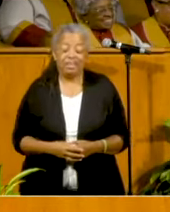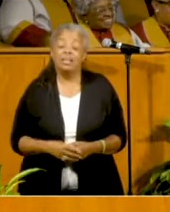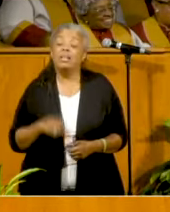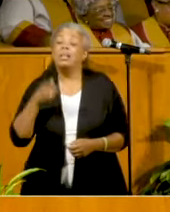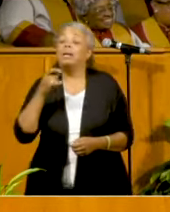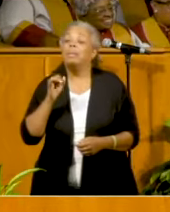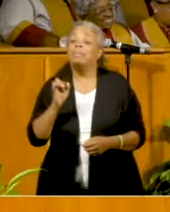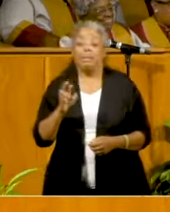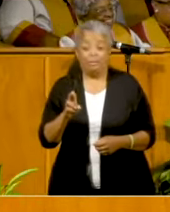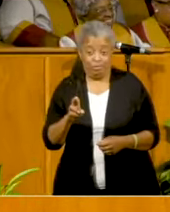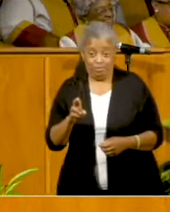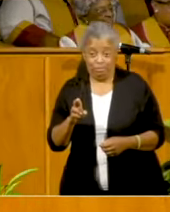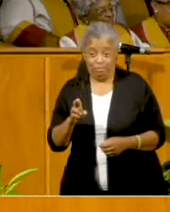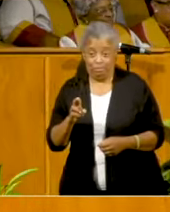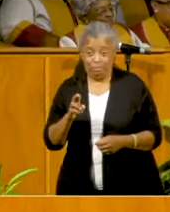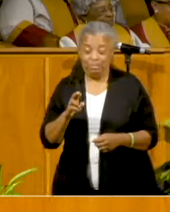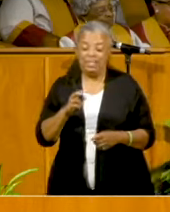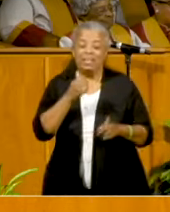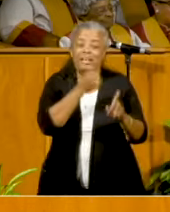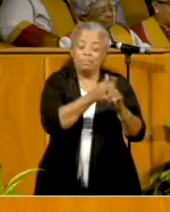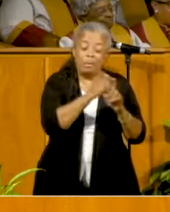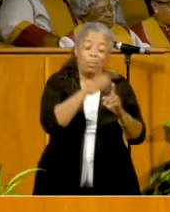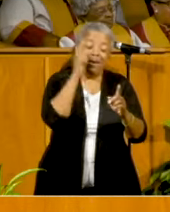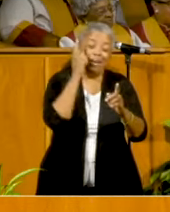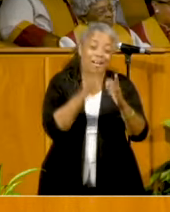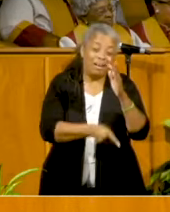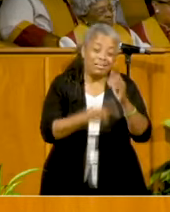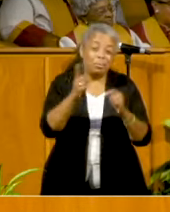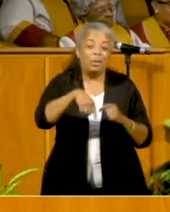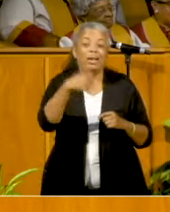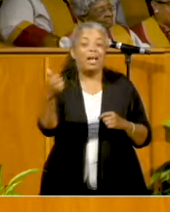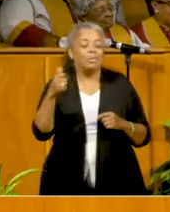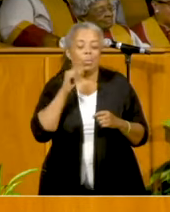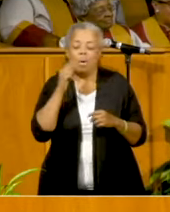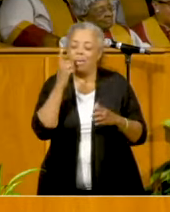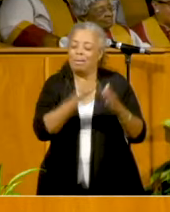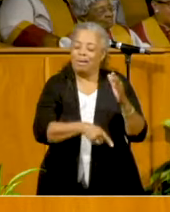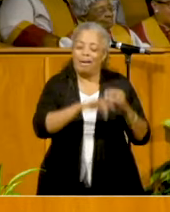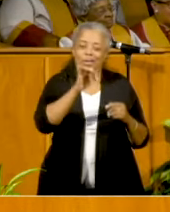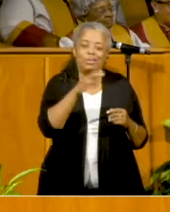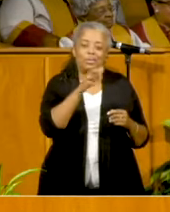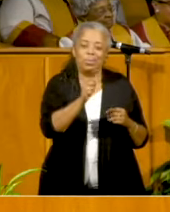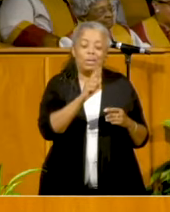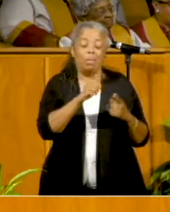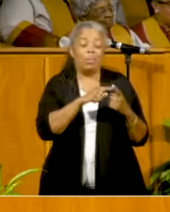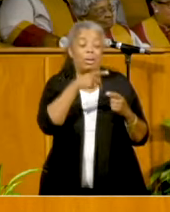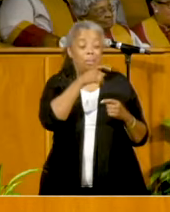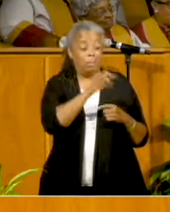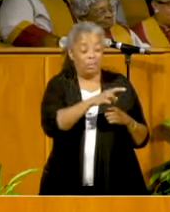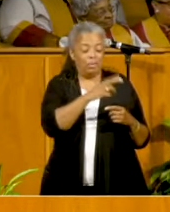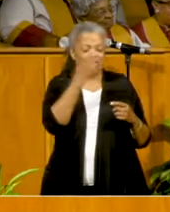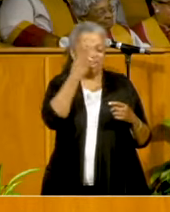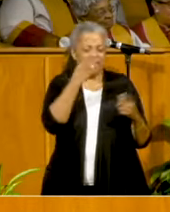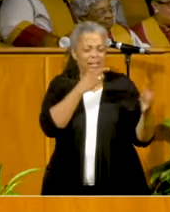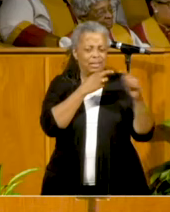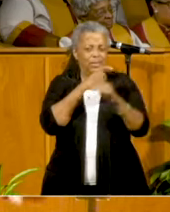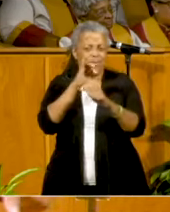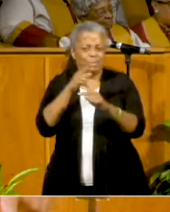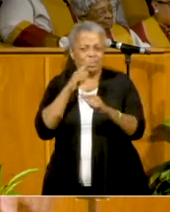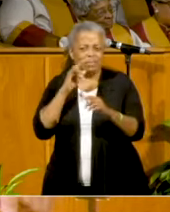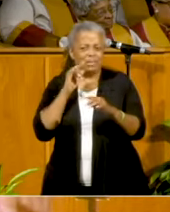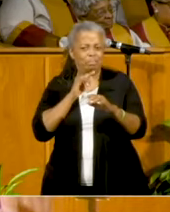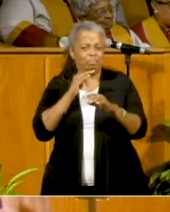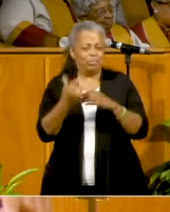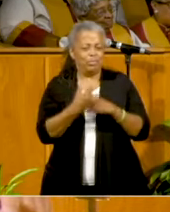Peter, who's gonna cut someone else, does not cut Judas when he realizes Judas has betrayed